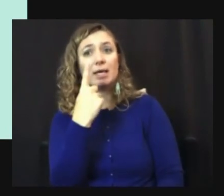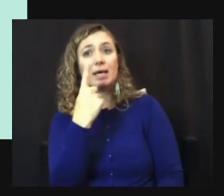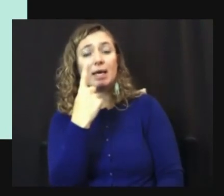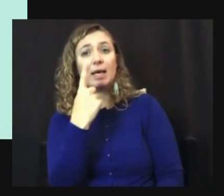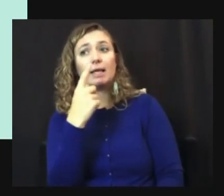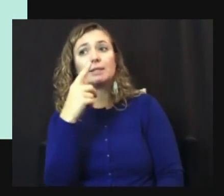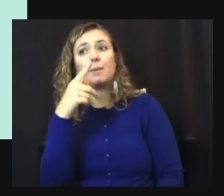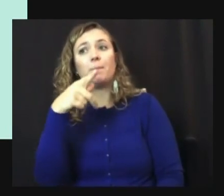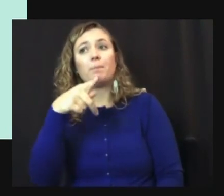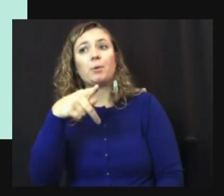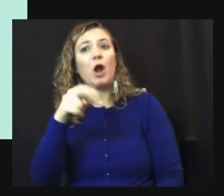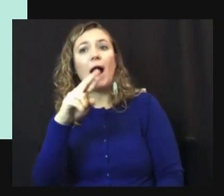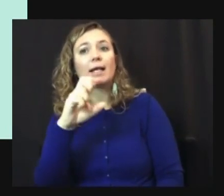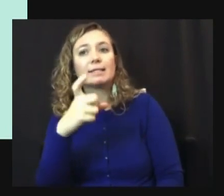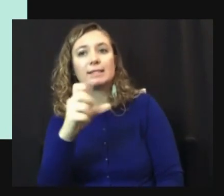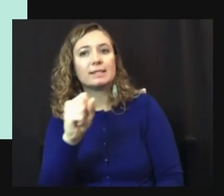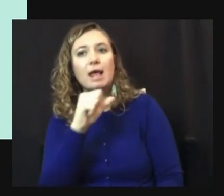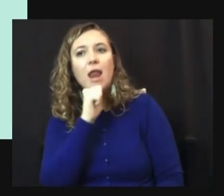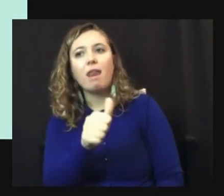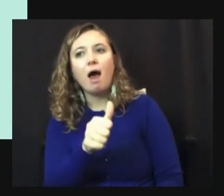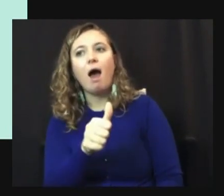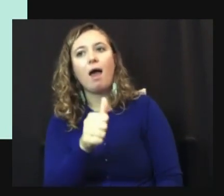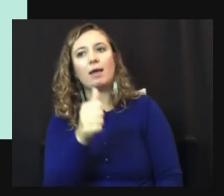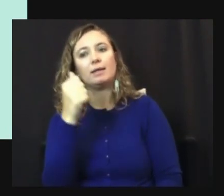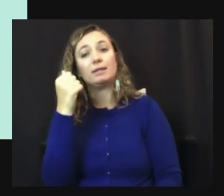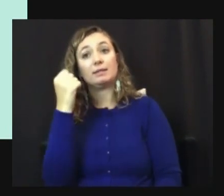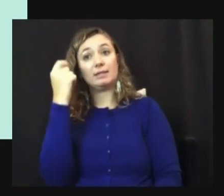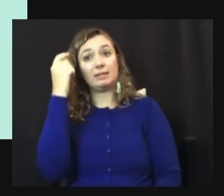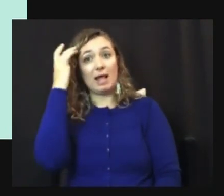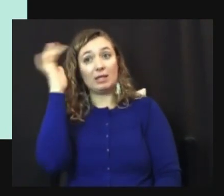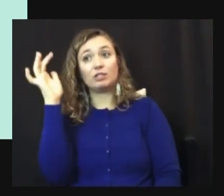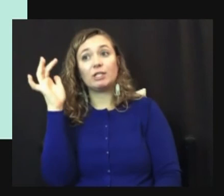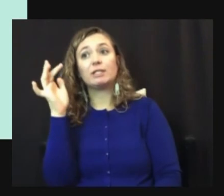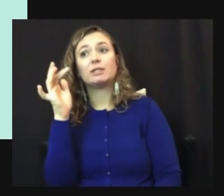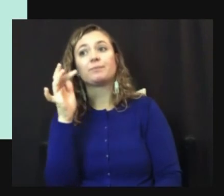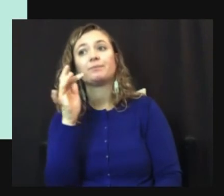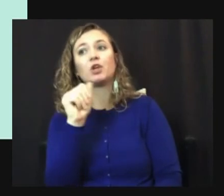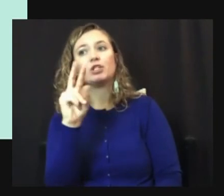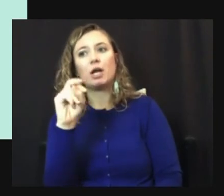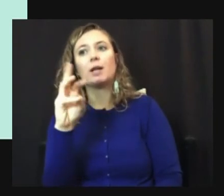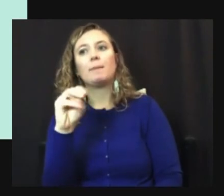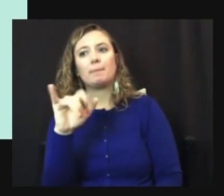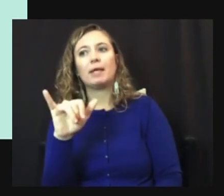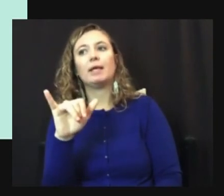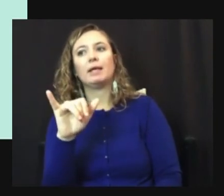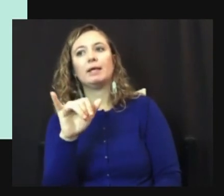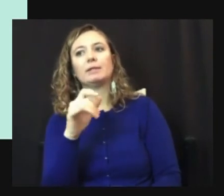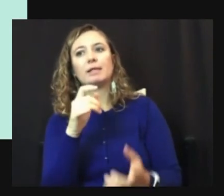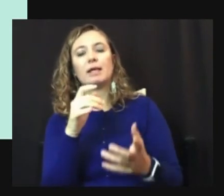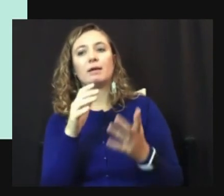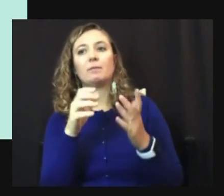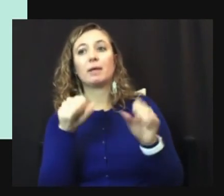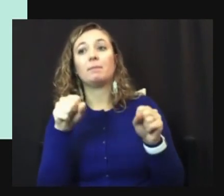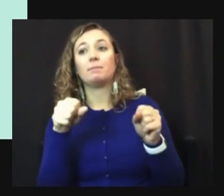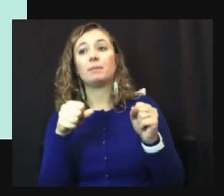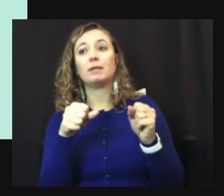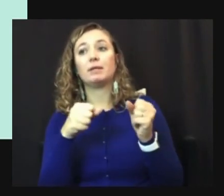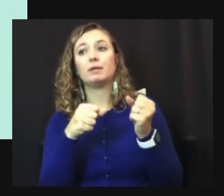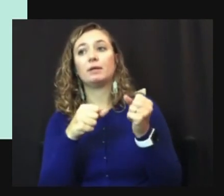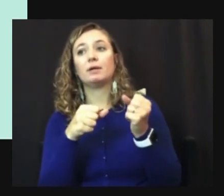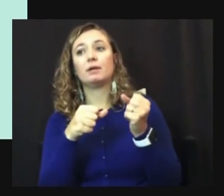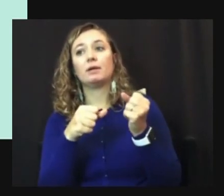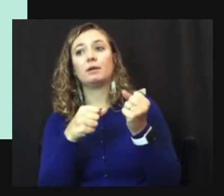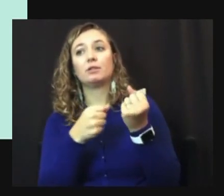can be exercised if support for praxis is given. And praxis is your motor control, right? Like apraxia